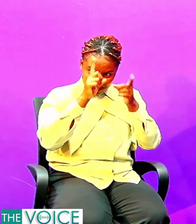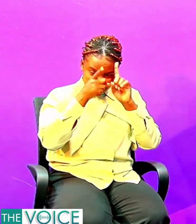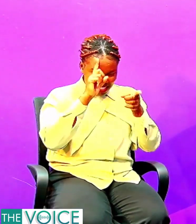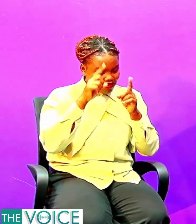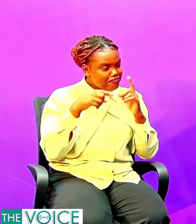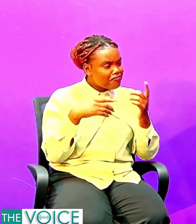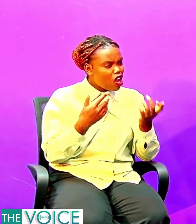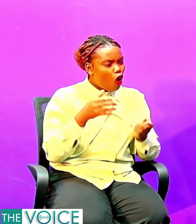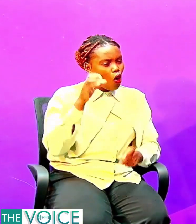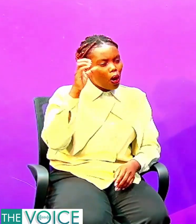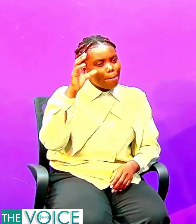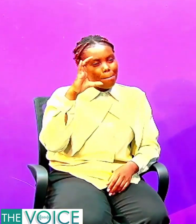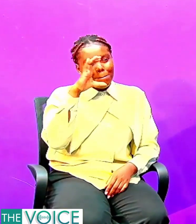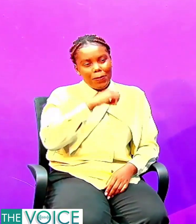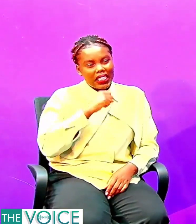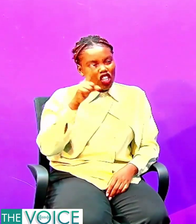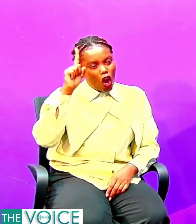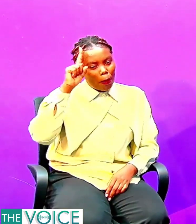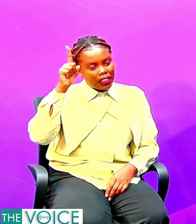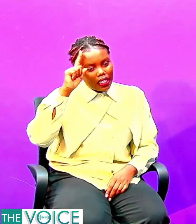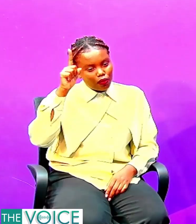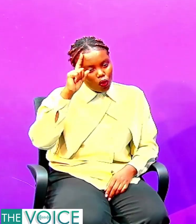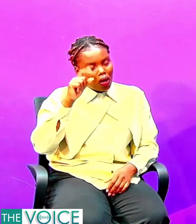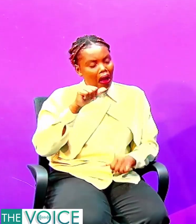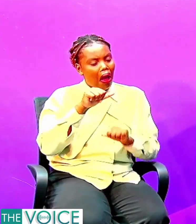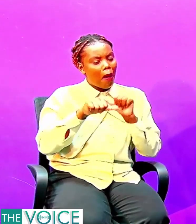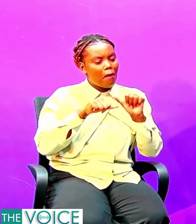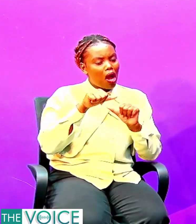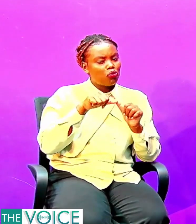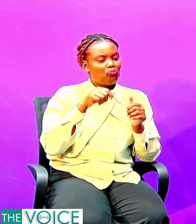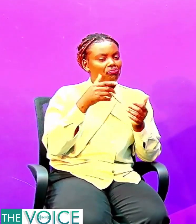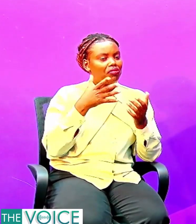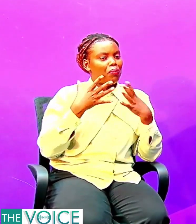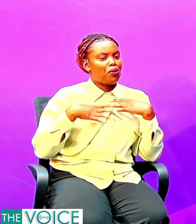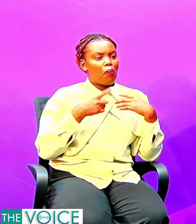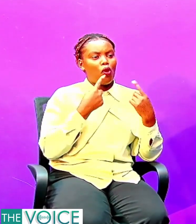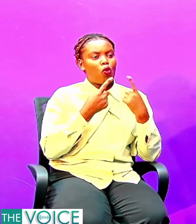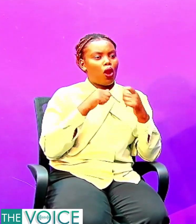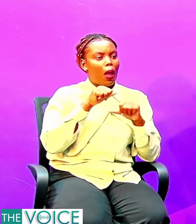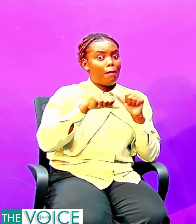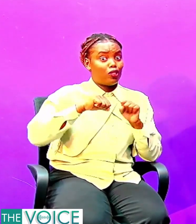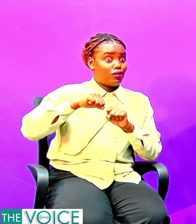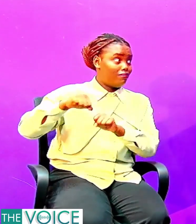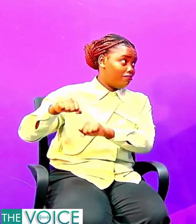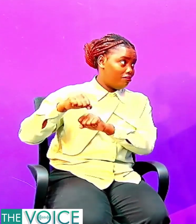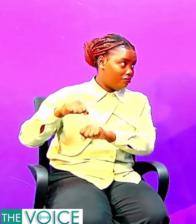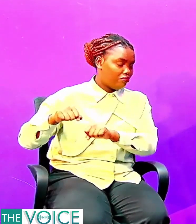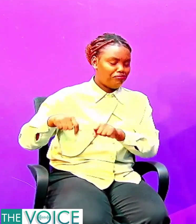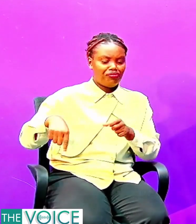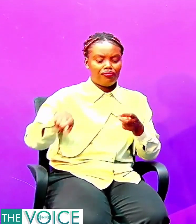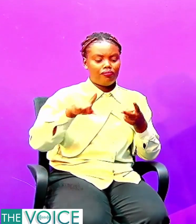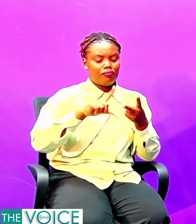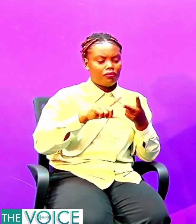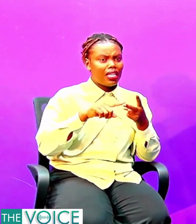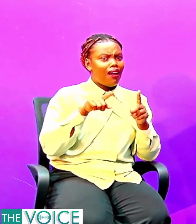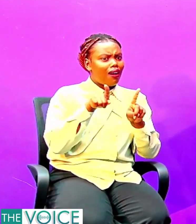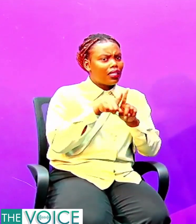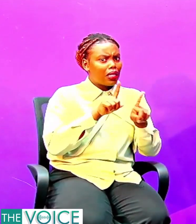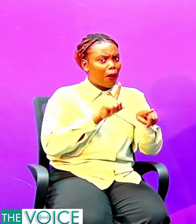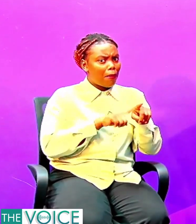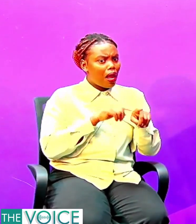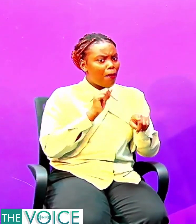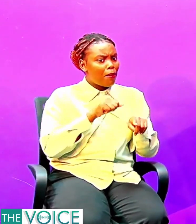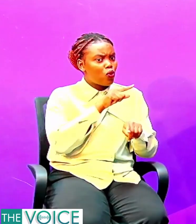please talk to us about some myths or some misconceptions that people have about